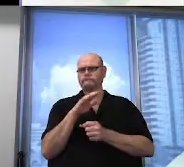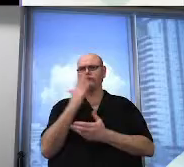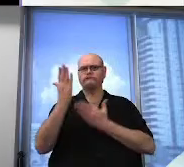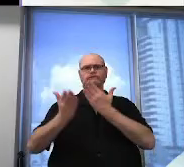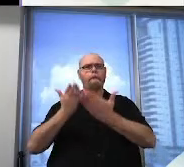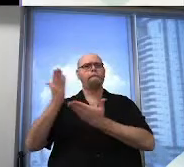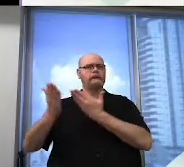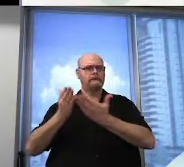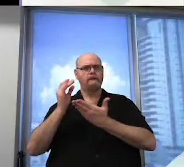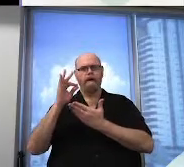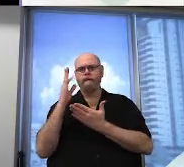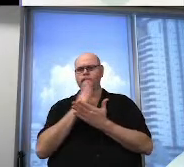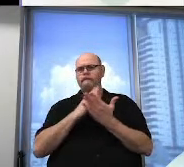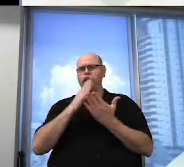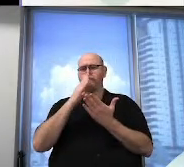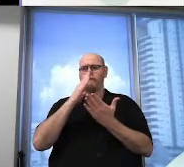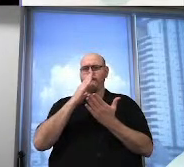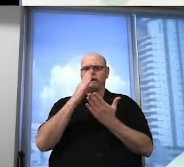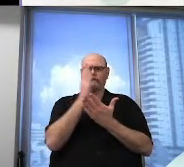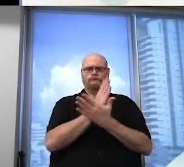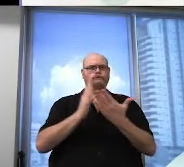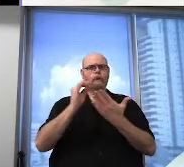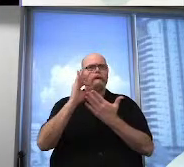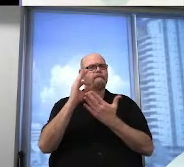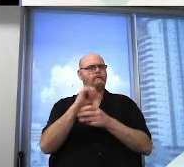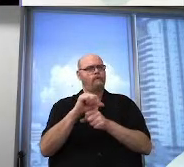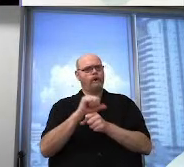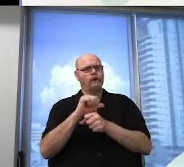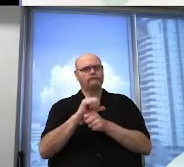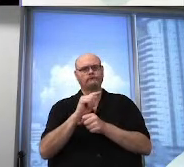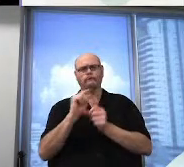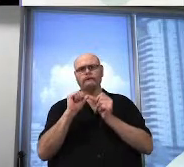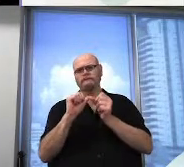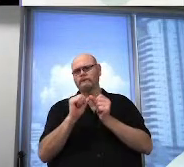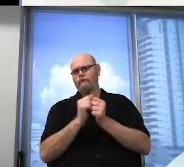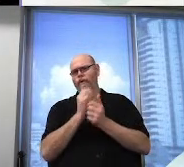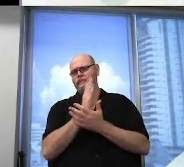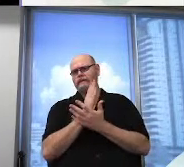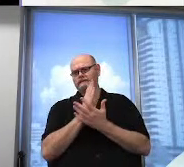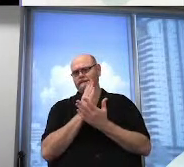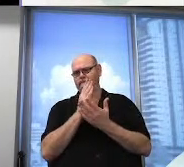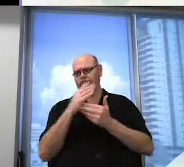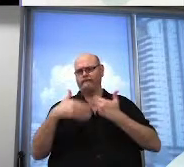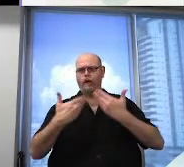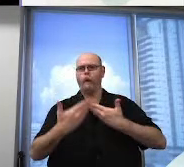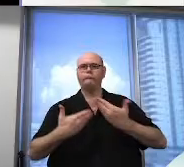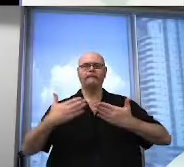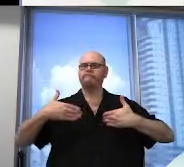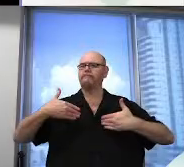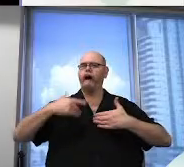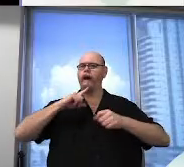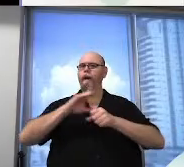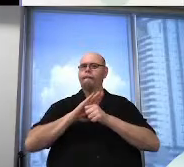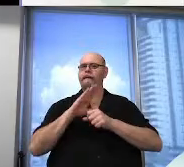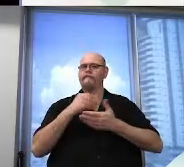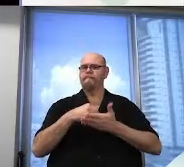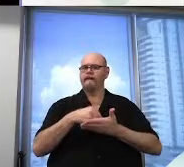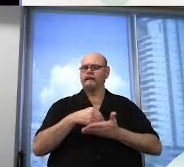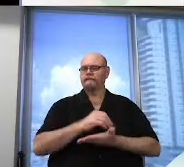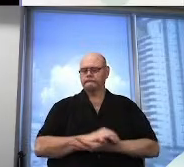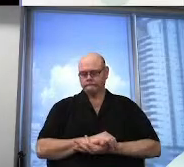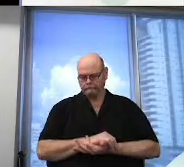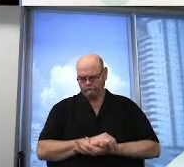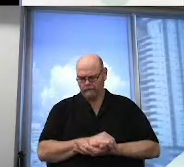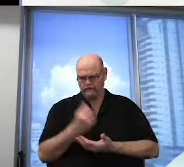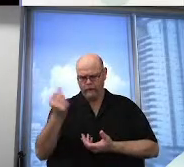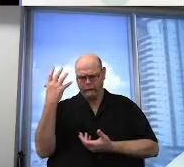sufficient submissions of detailed scope of works for us to continue with the flow, but they are not obligated. So